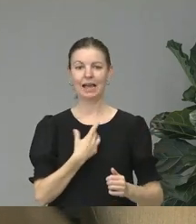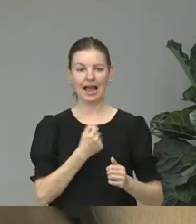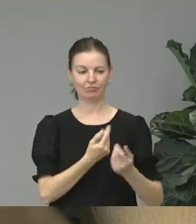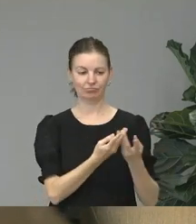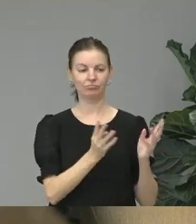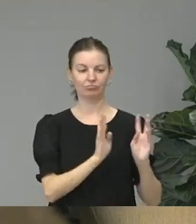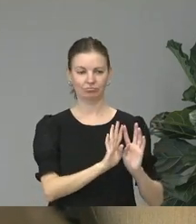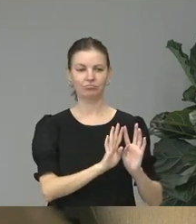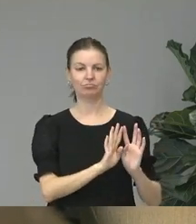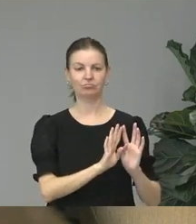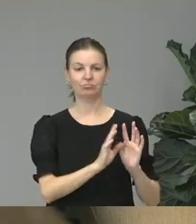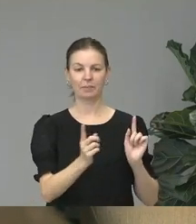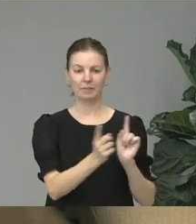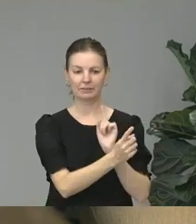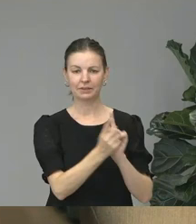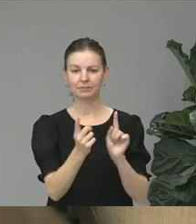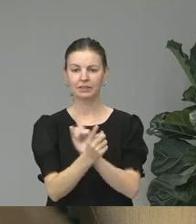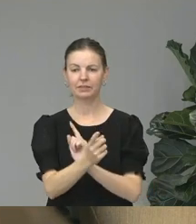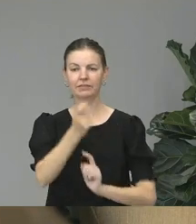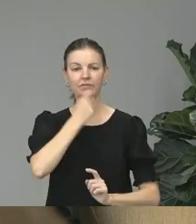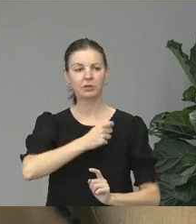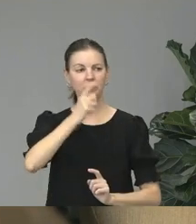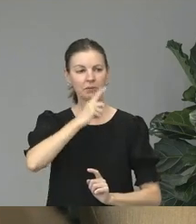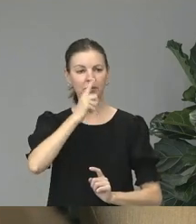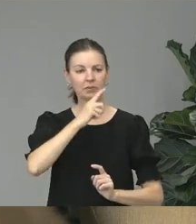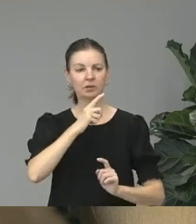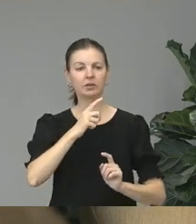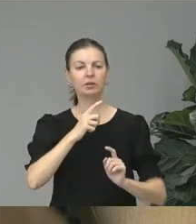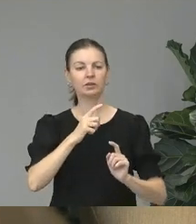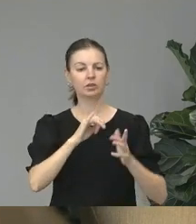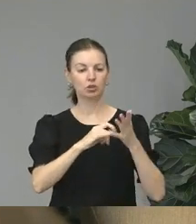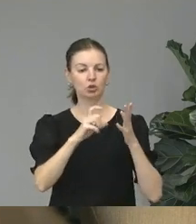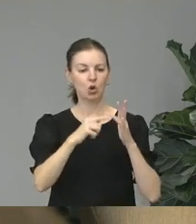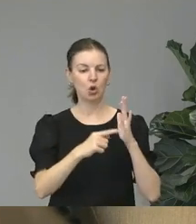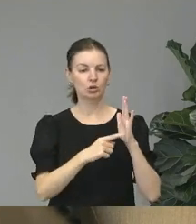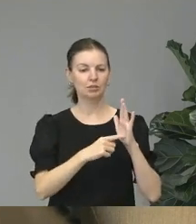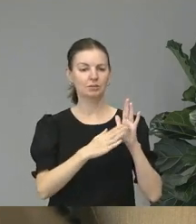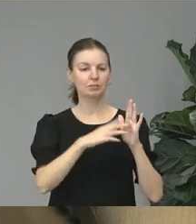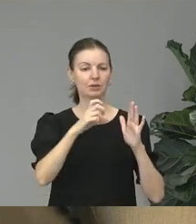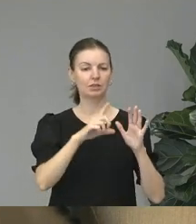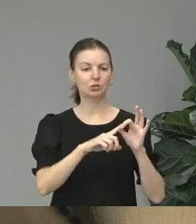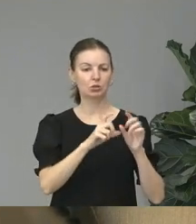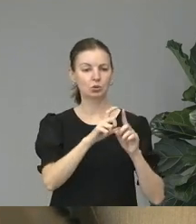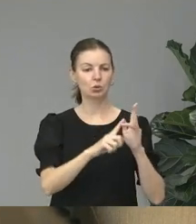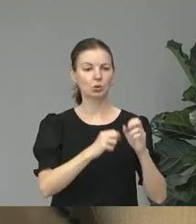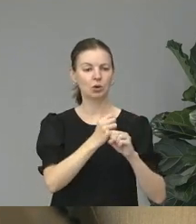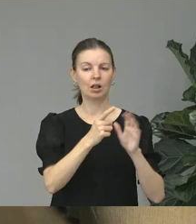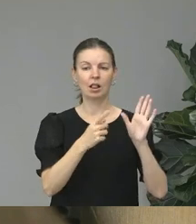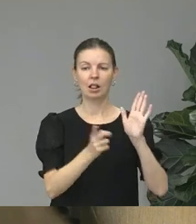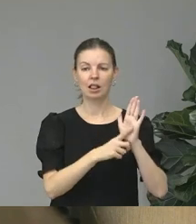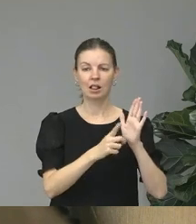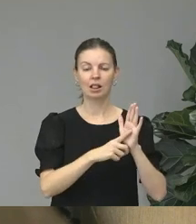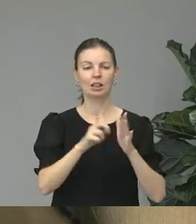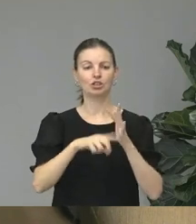Amy McVie and Scott McDougall and our former Deputy Premier Jackie